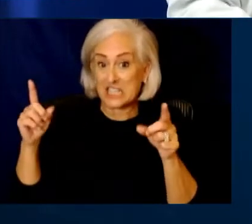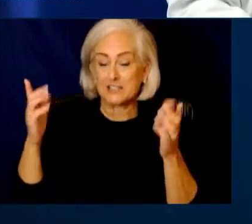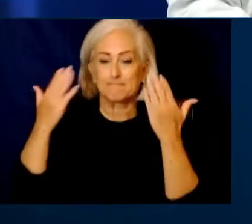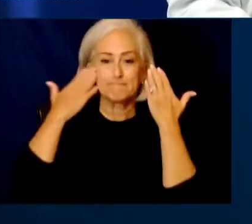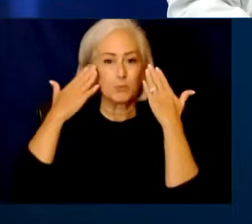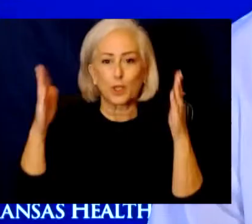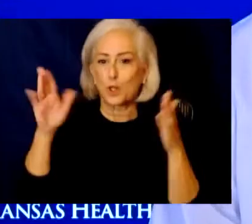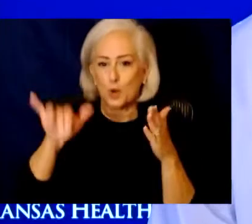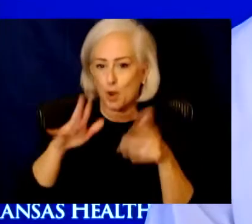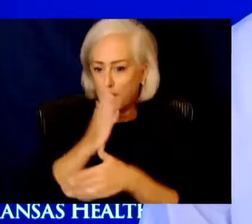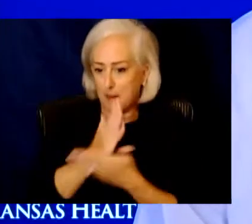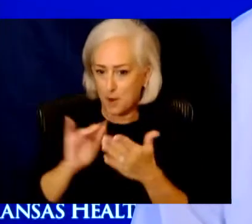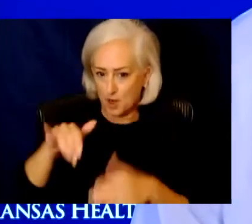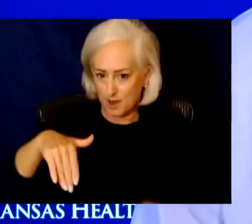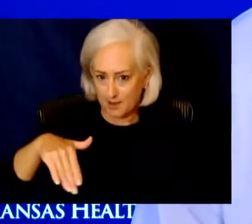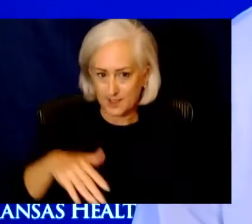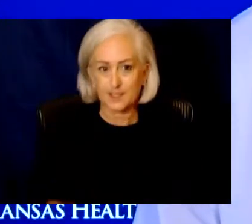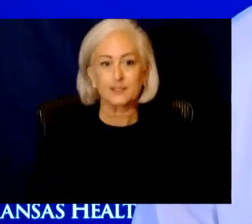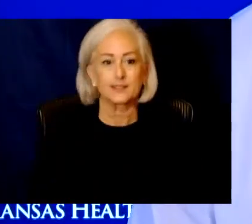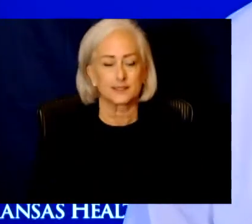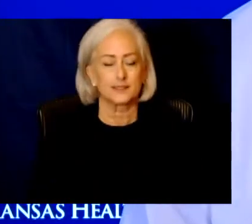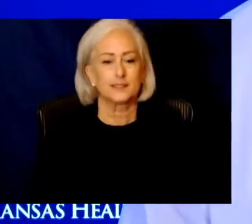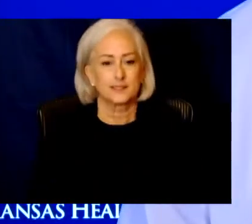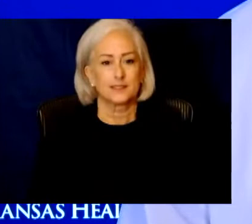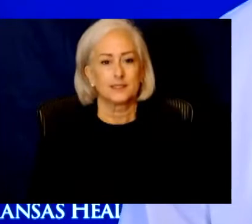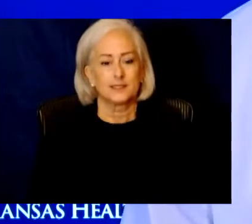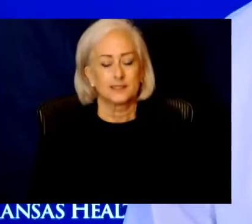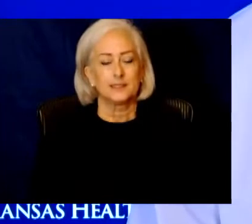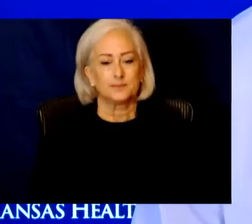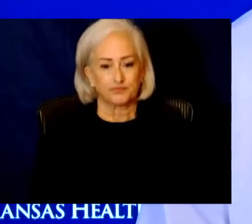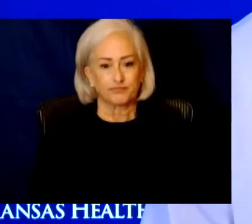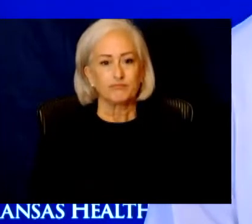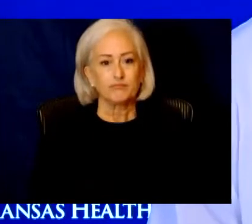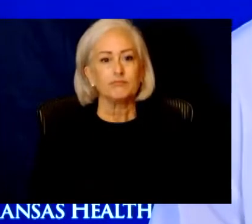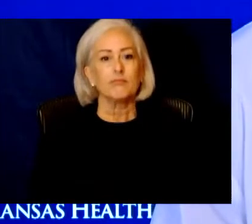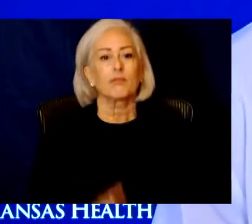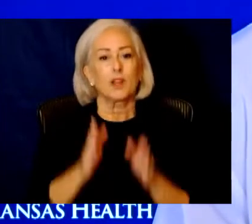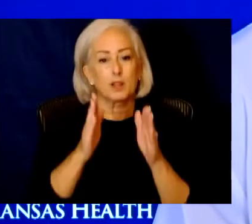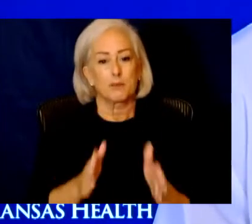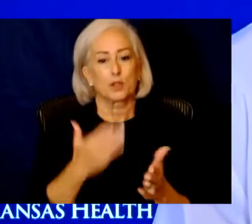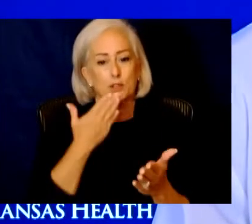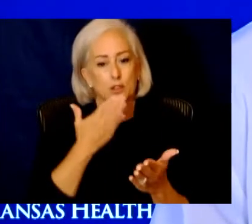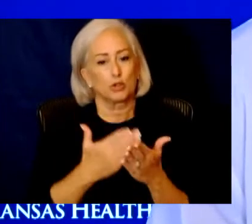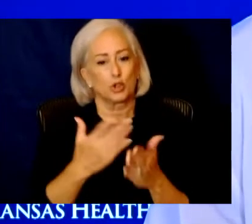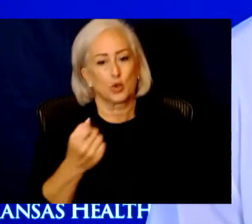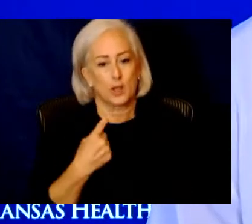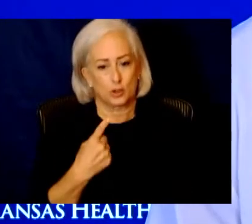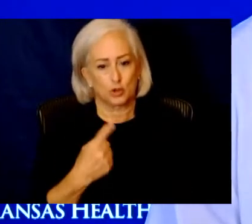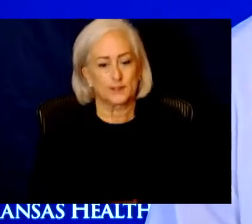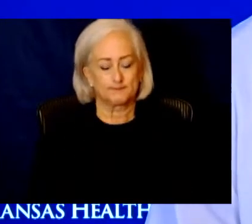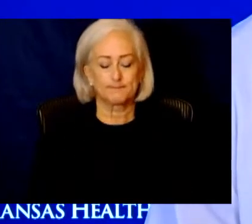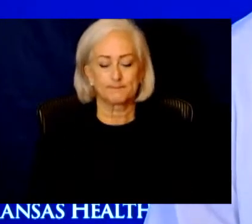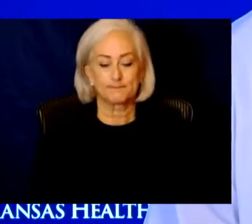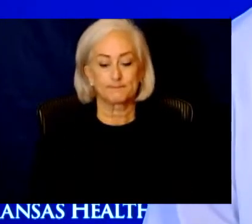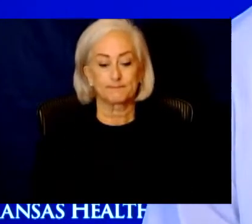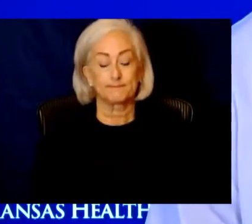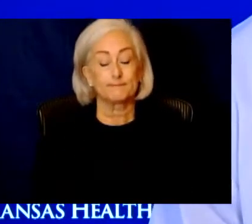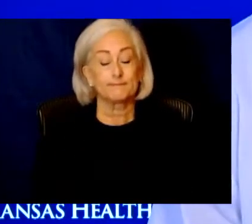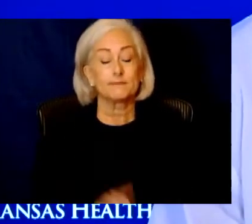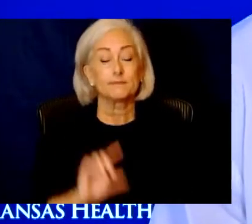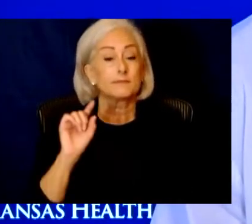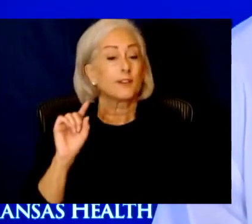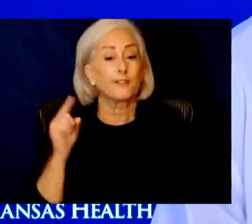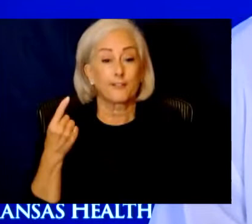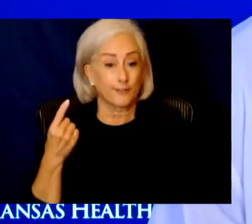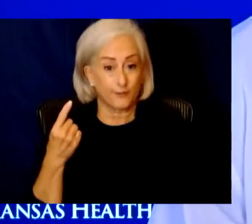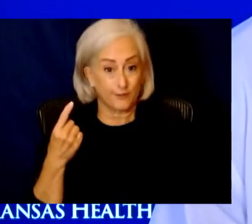yet. Yeah, I think he brings, the person asked a very good question. So first of all, yeah, there were a couple dissenting